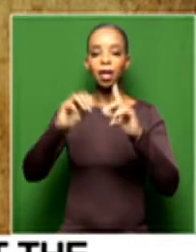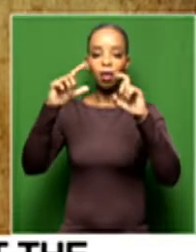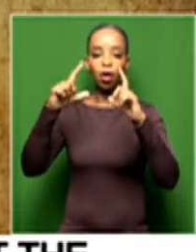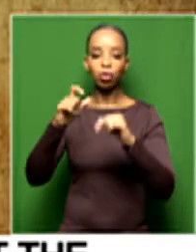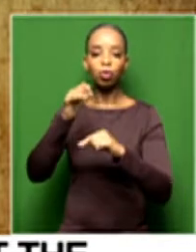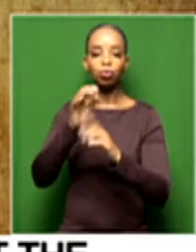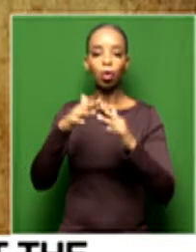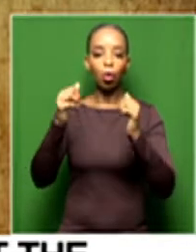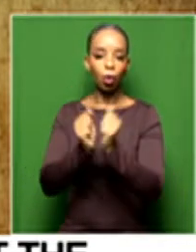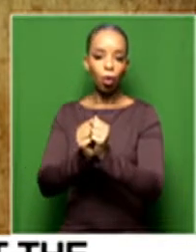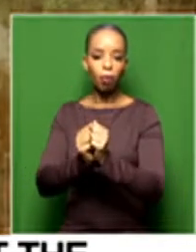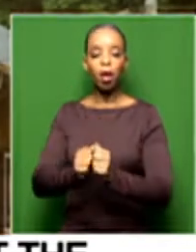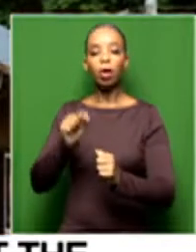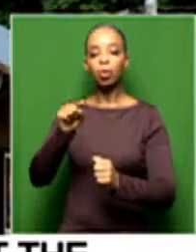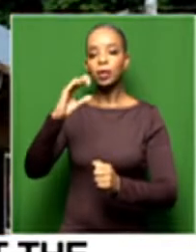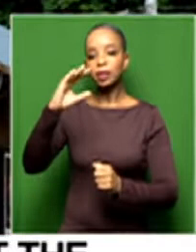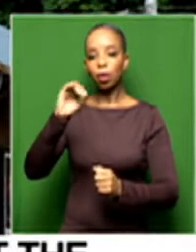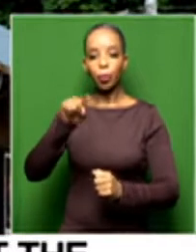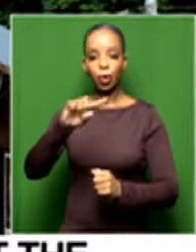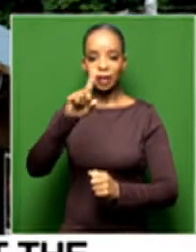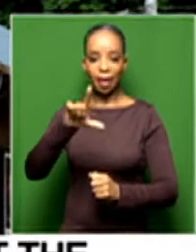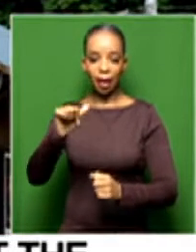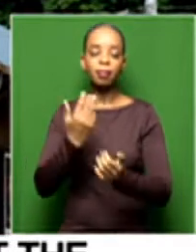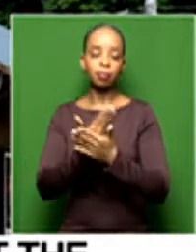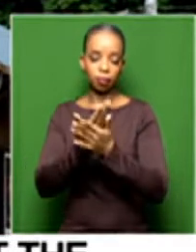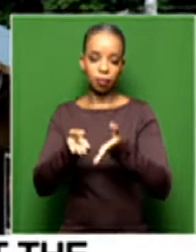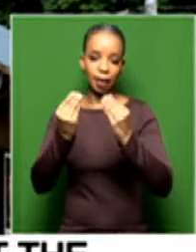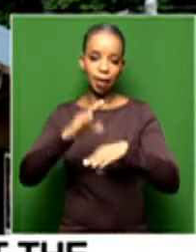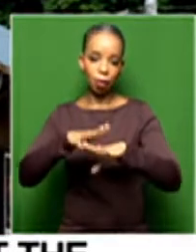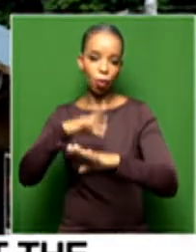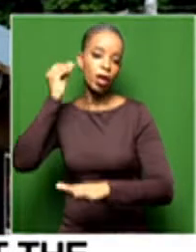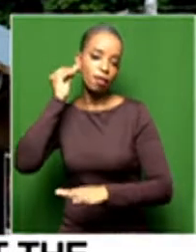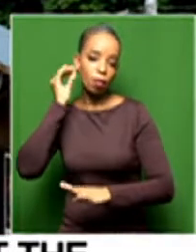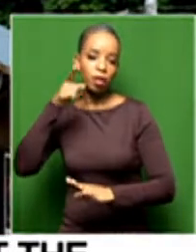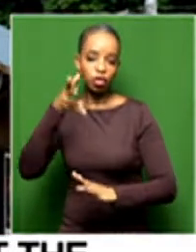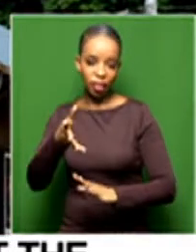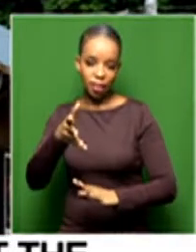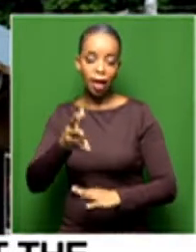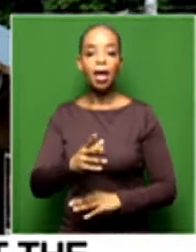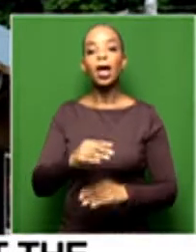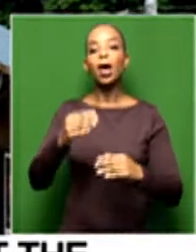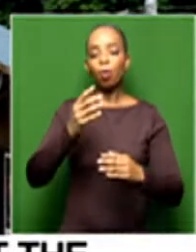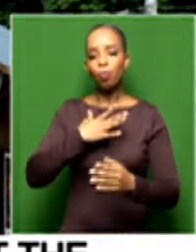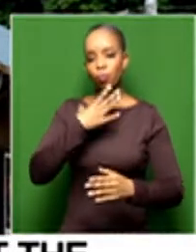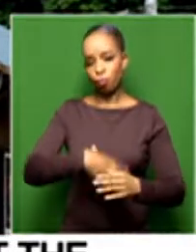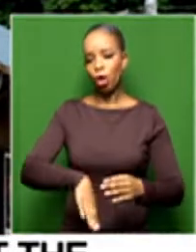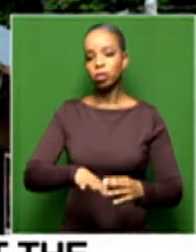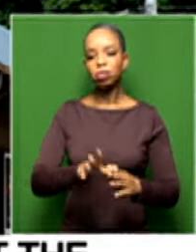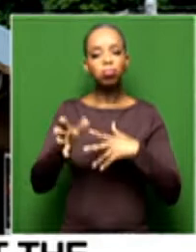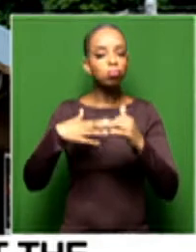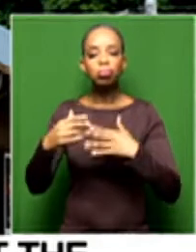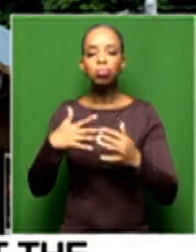www.marketforworkshop.co.za. But we are also available in our space to be able to engage with anyone who has an interest in this program.